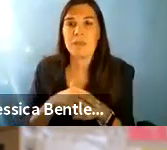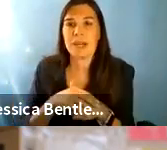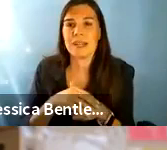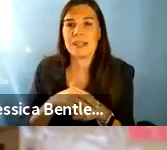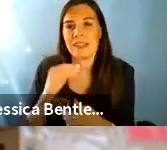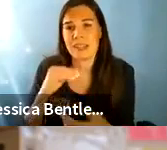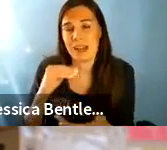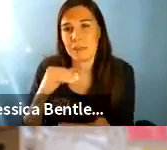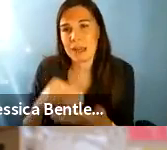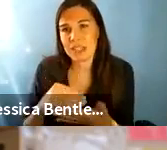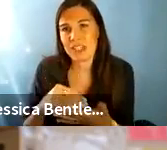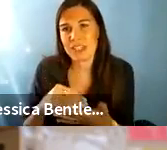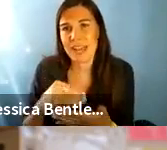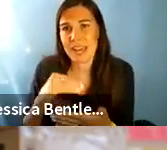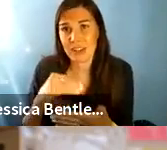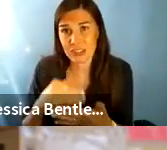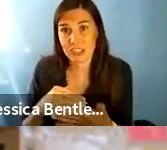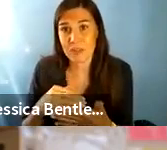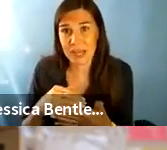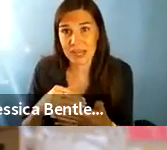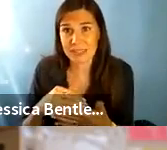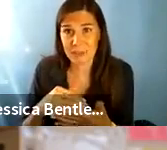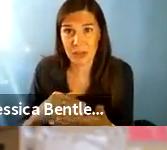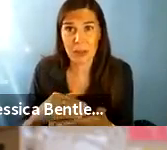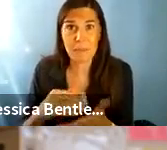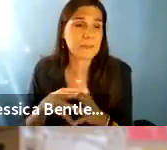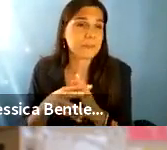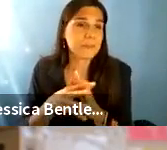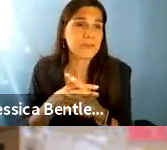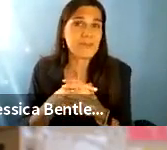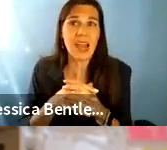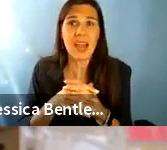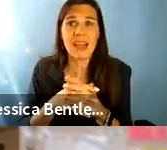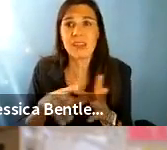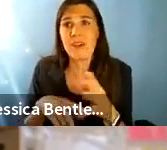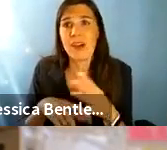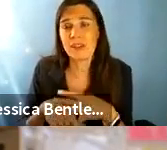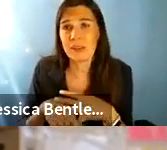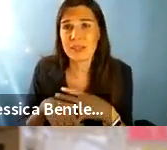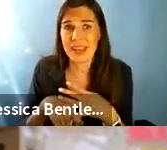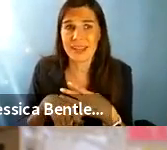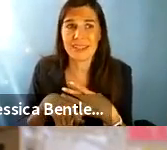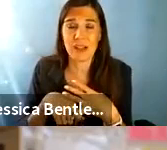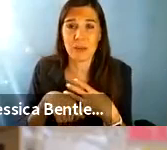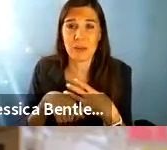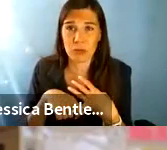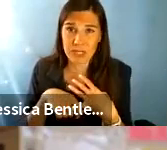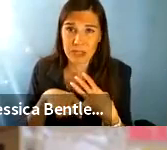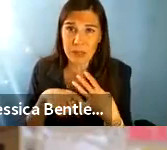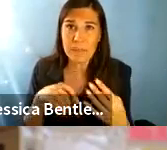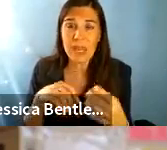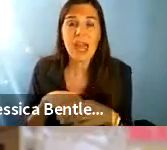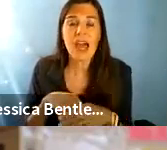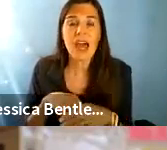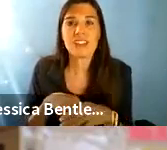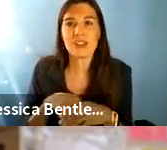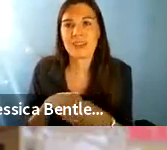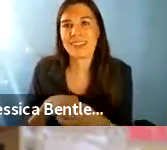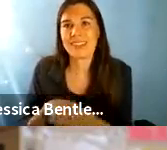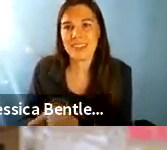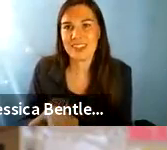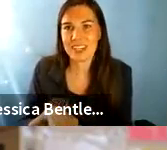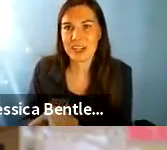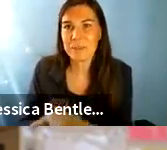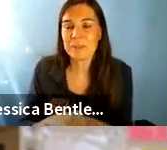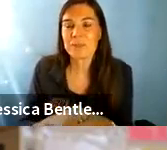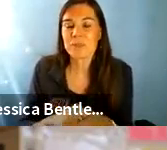anytime, but Image is a audition based club. And then the final club is ASL Immersion Club. During